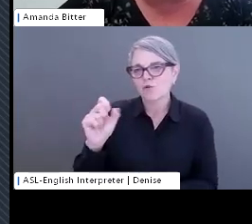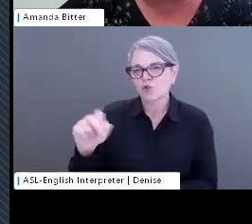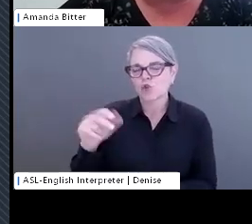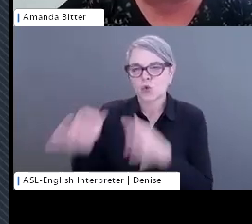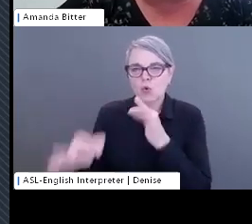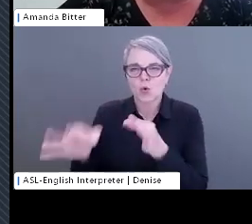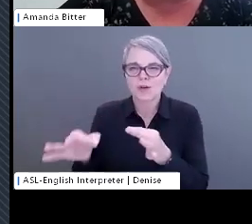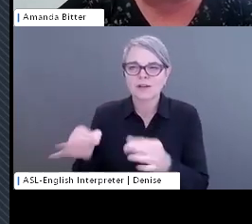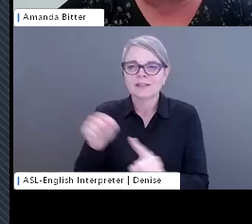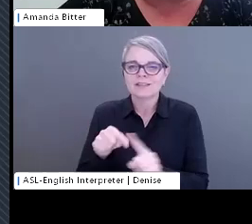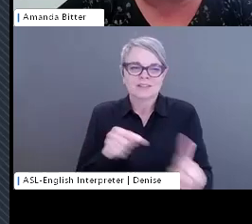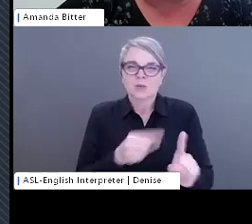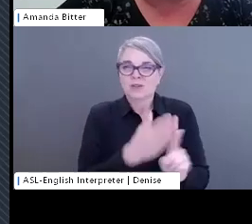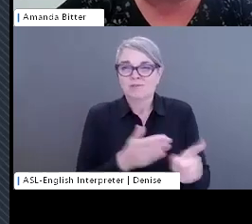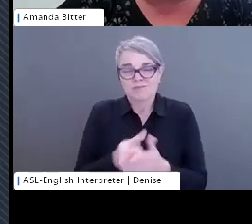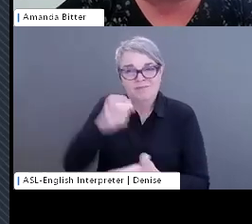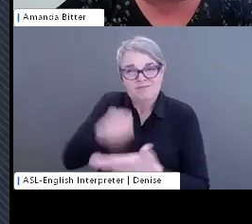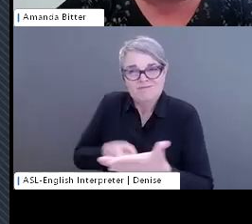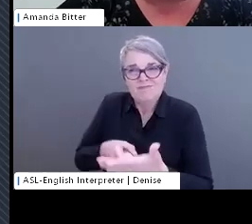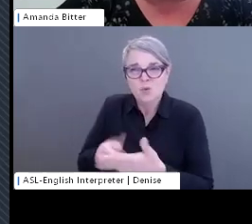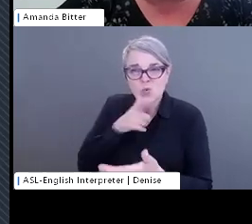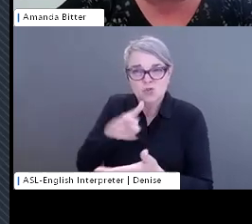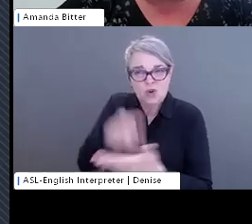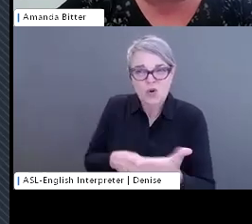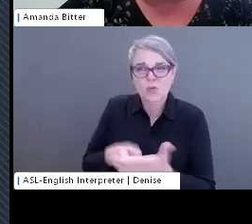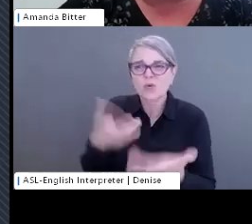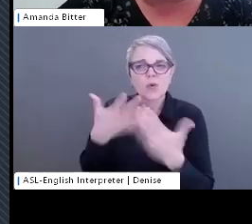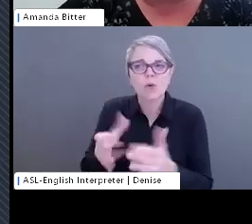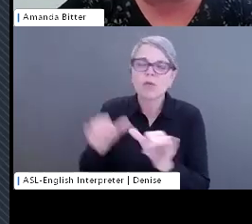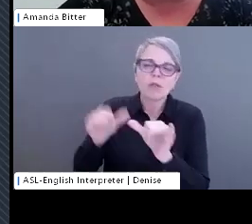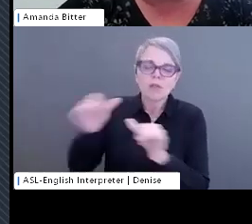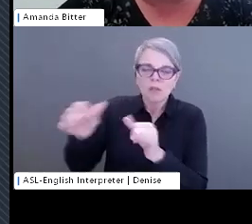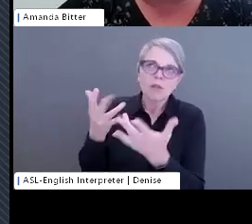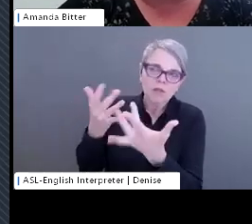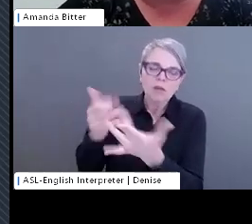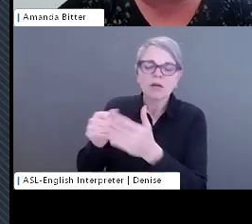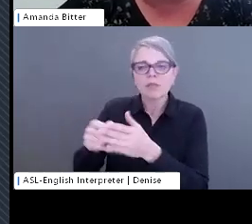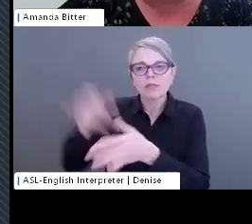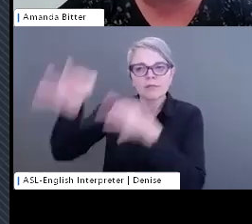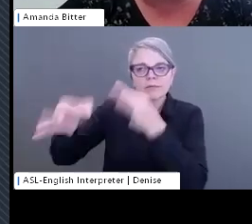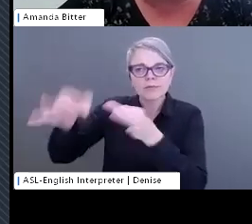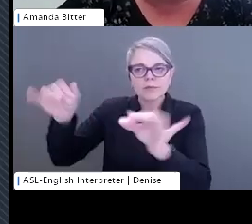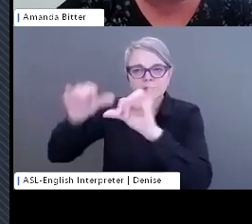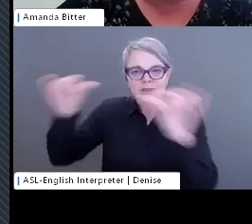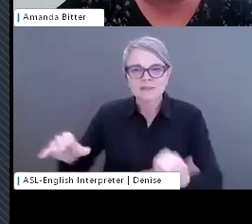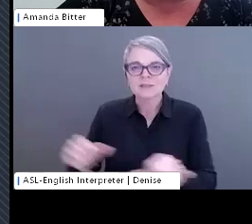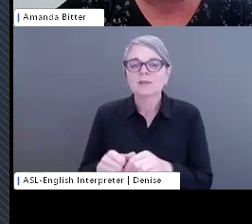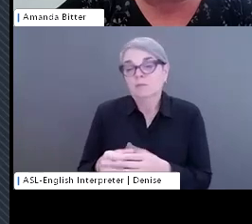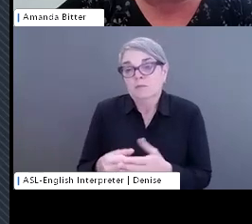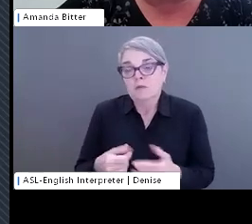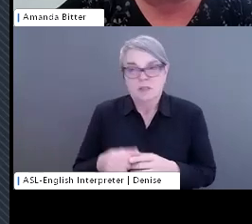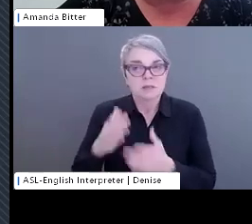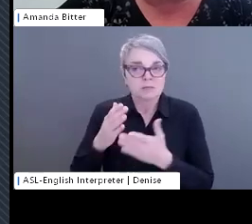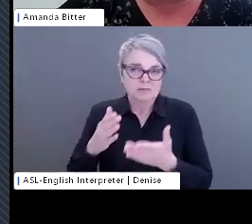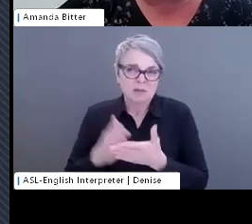our accused aren't tied up in the judicial system. So far, my experience for some of the cases I'm going to go through, the charges